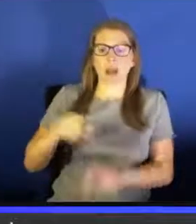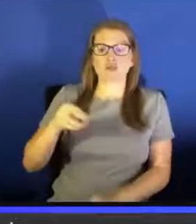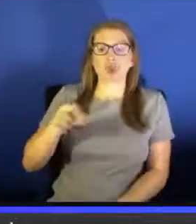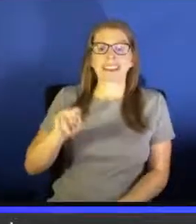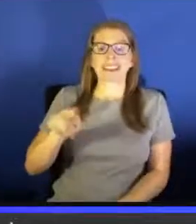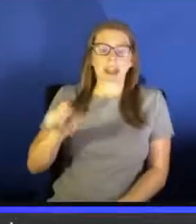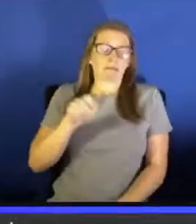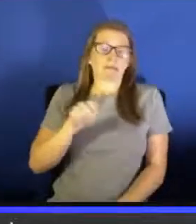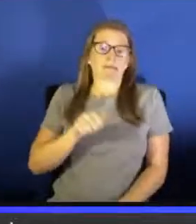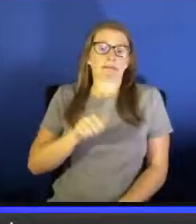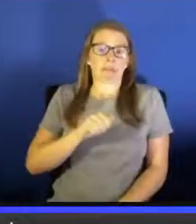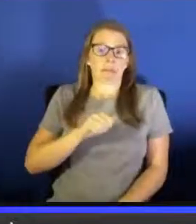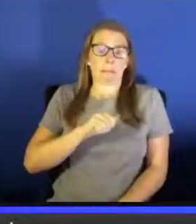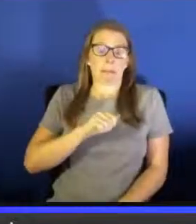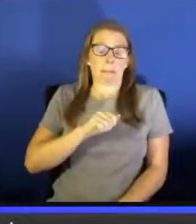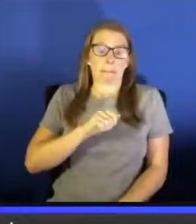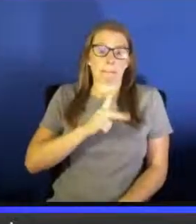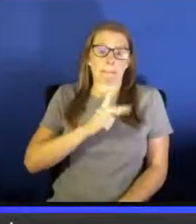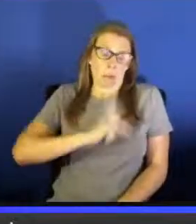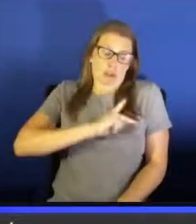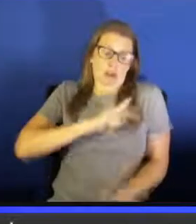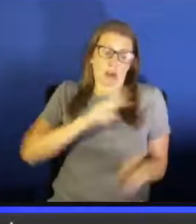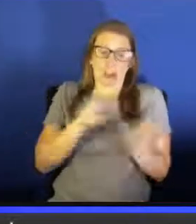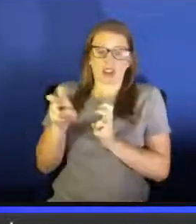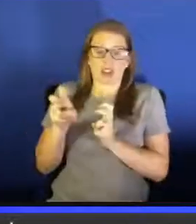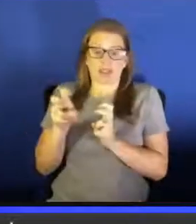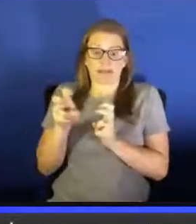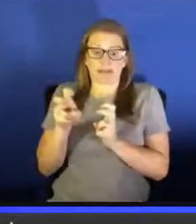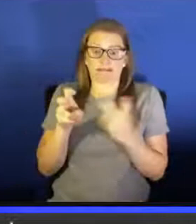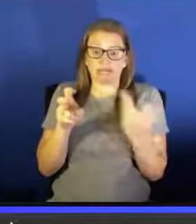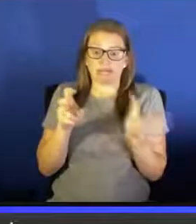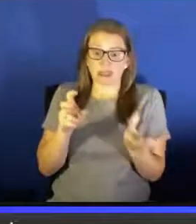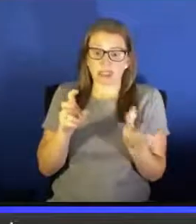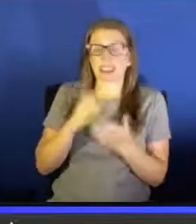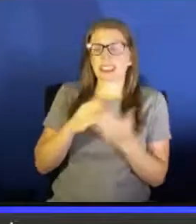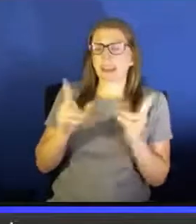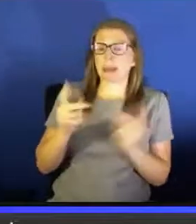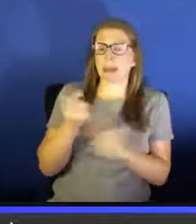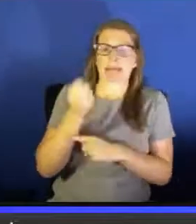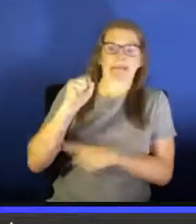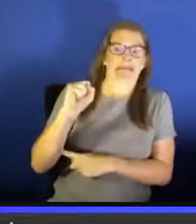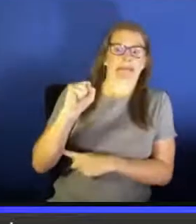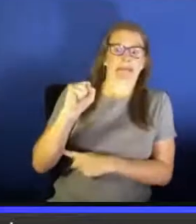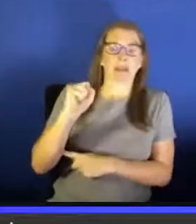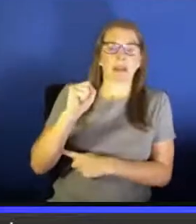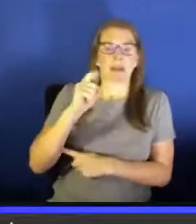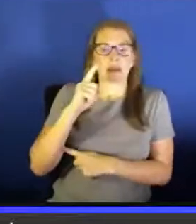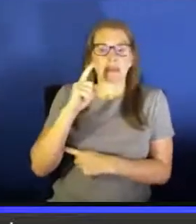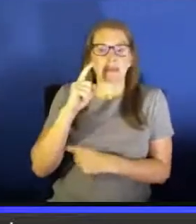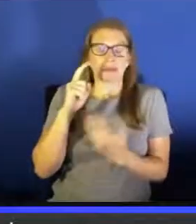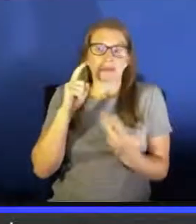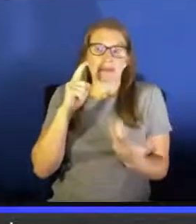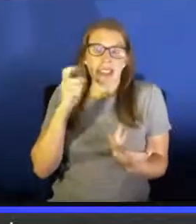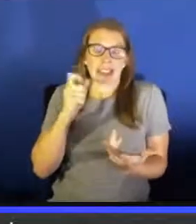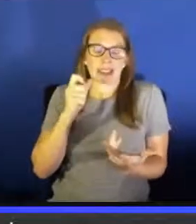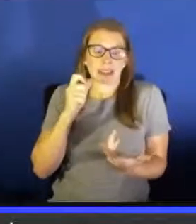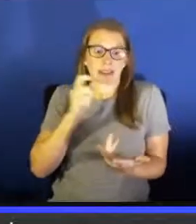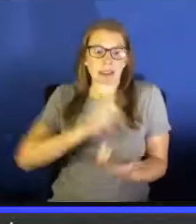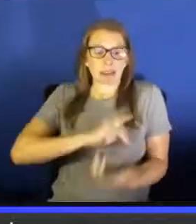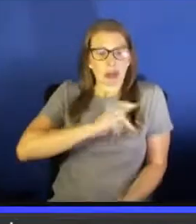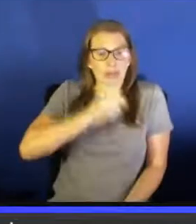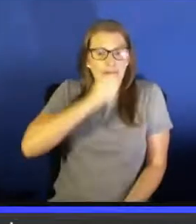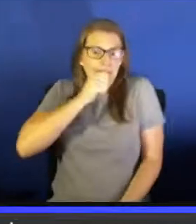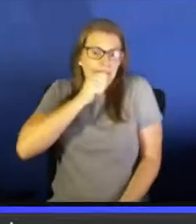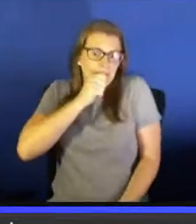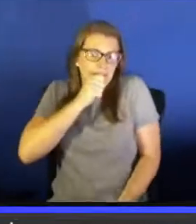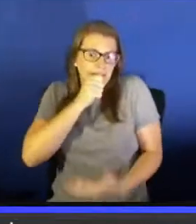of our reproductive system. People have a certain reluctance to talk about it and to maybe undergo treatment. I think awareness, like